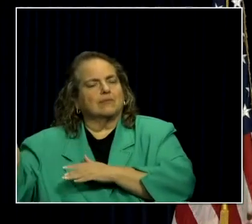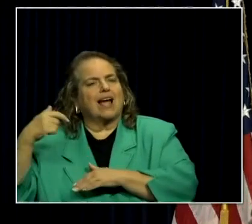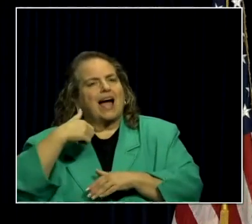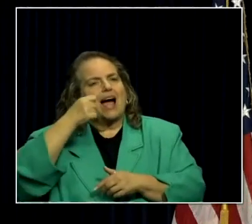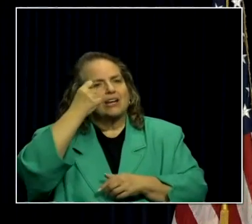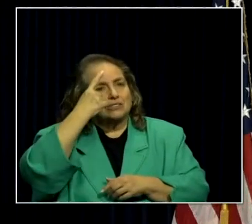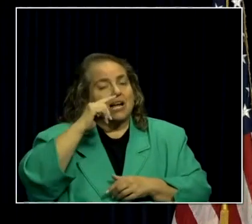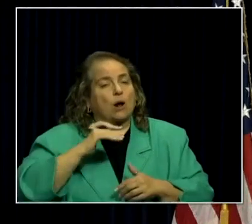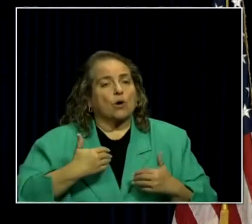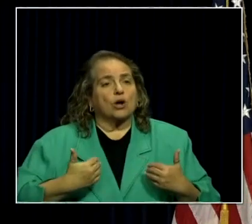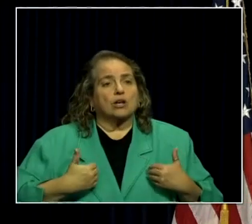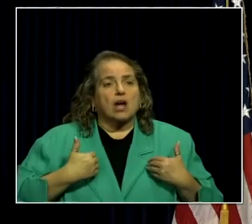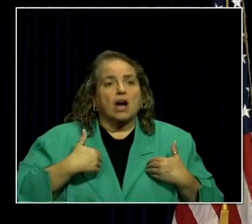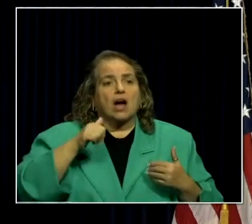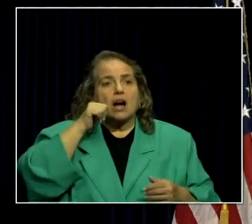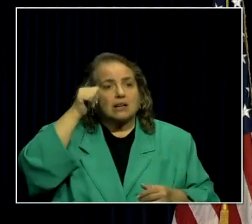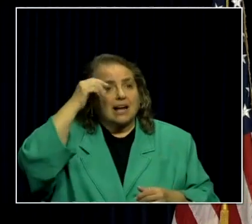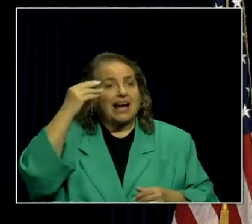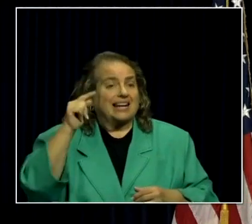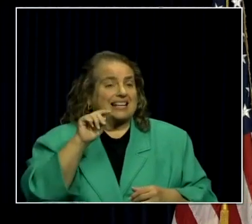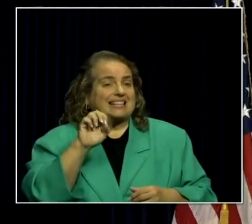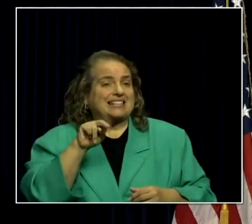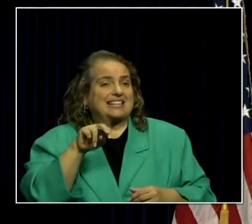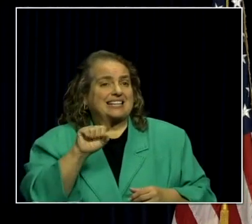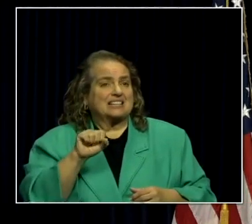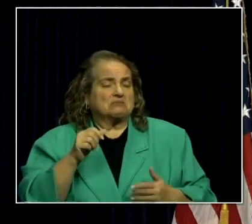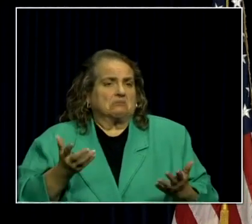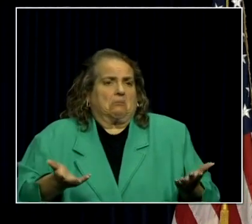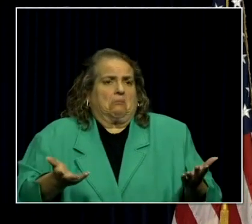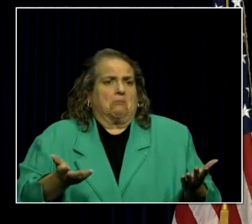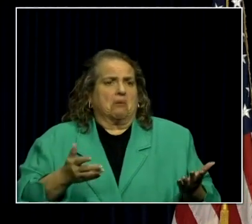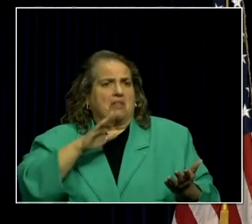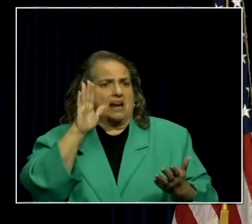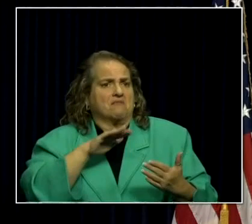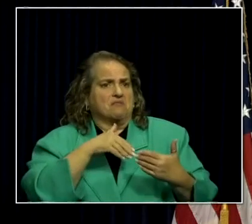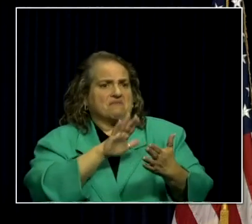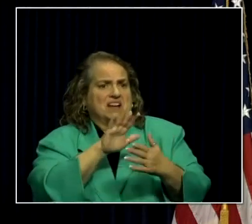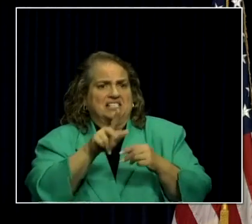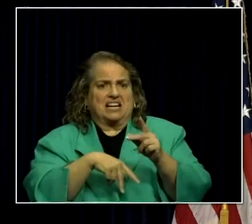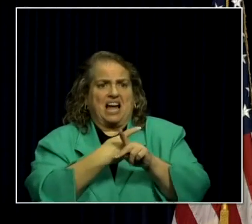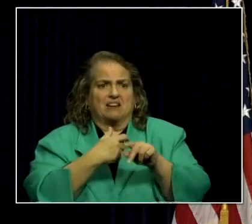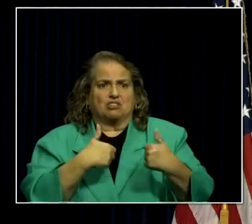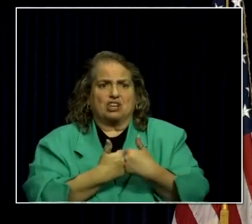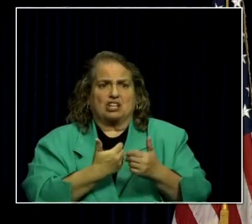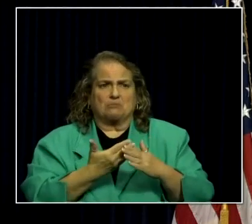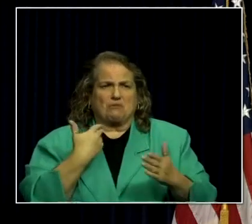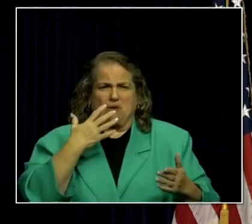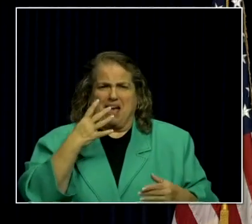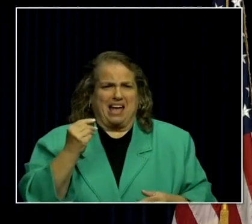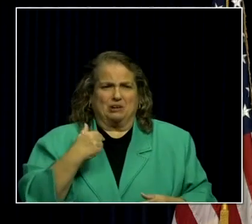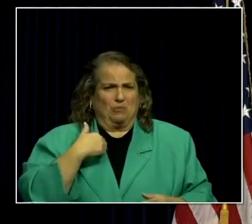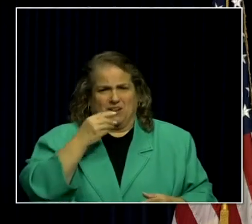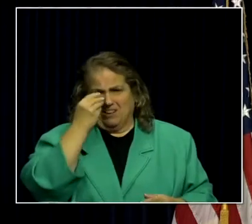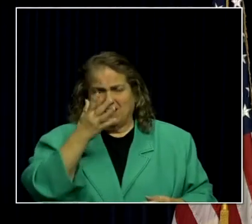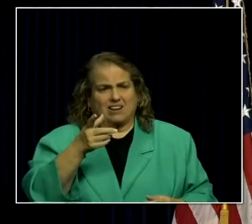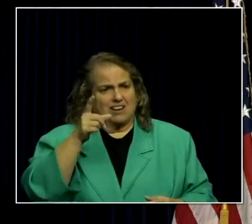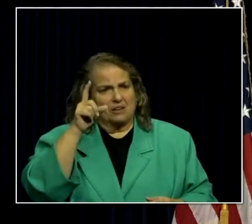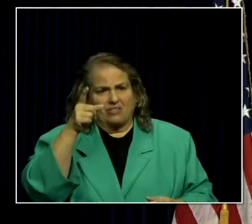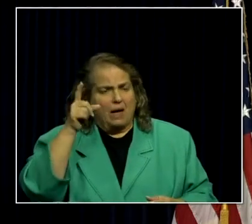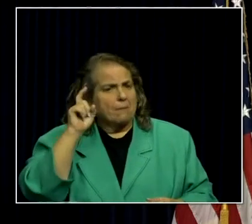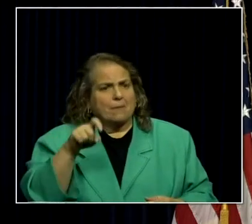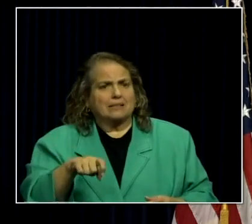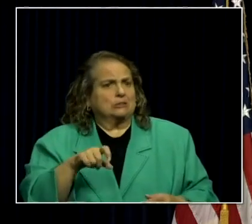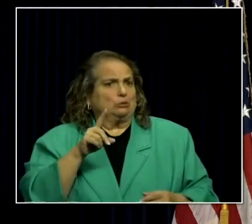young adults and teens and others, they've never faced anything like this before, and it's asking a whole lot of them. It's probably